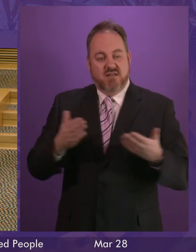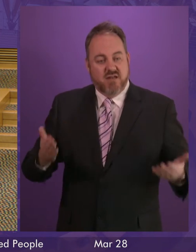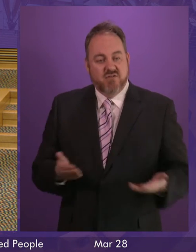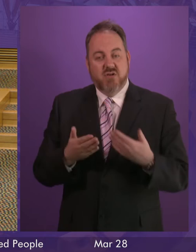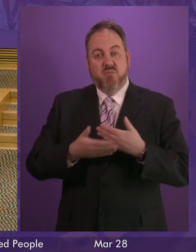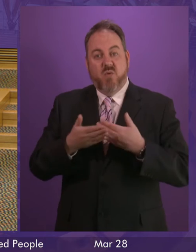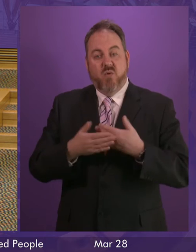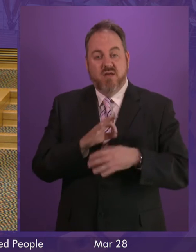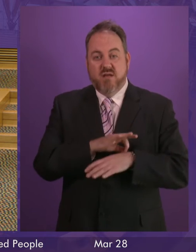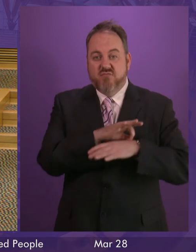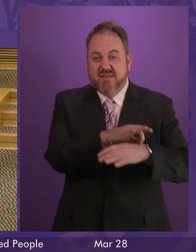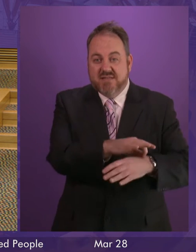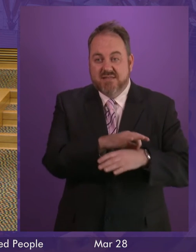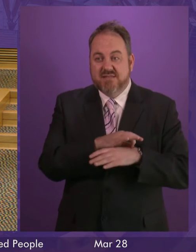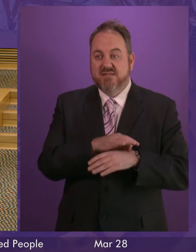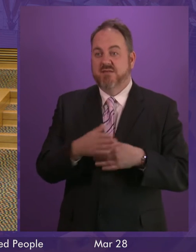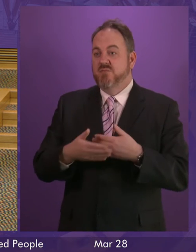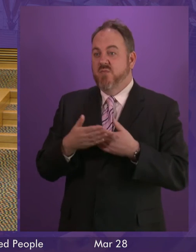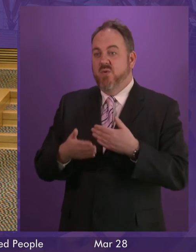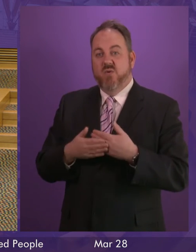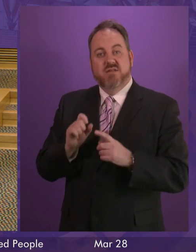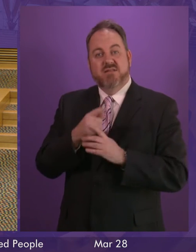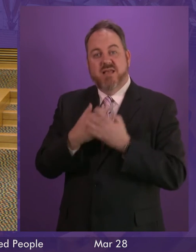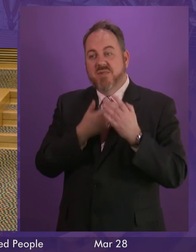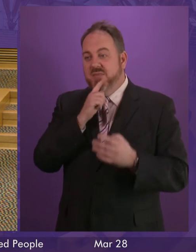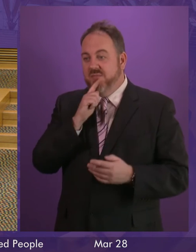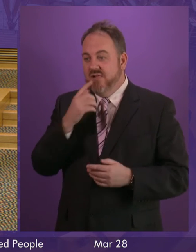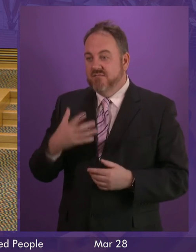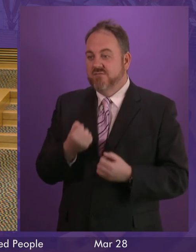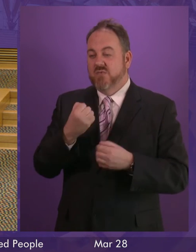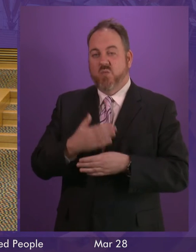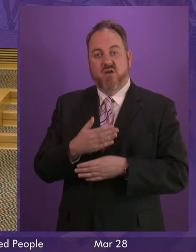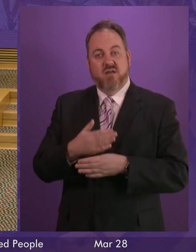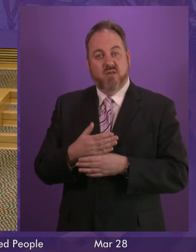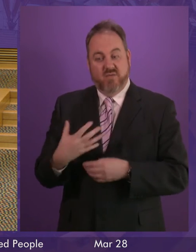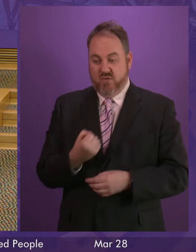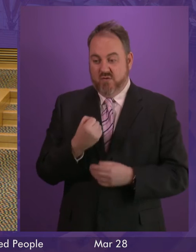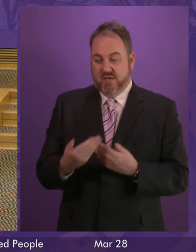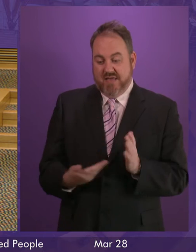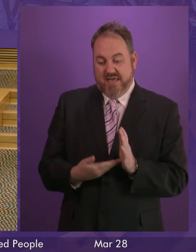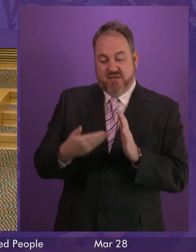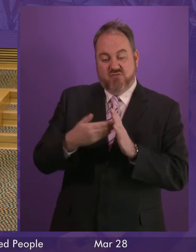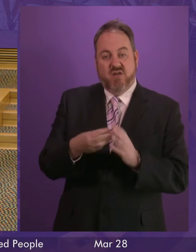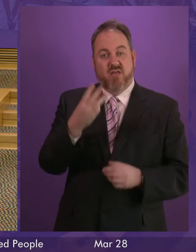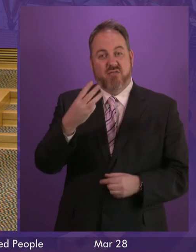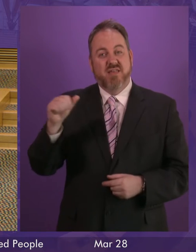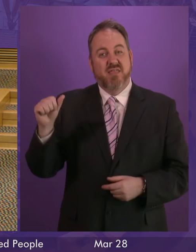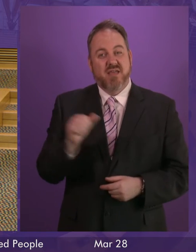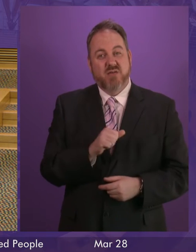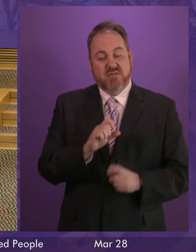seen a rise in the number of disabled participants, with nearly 3,000 starting a modern apprenticeship in 2017-18.